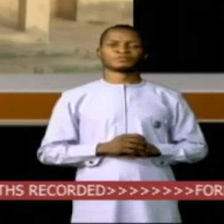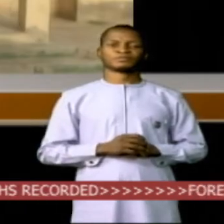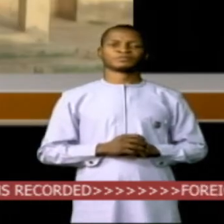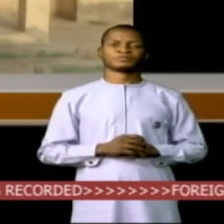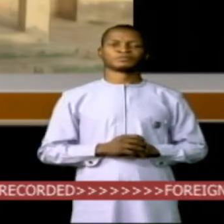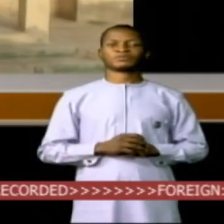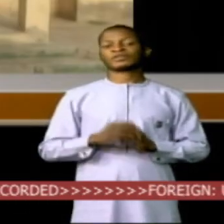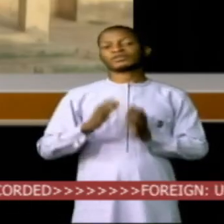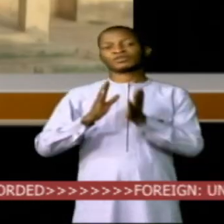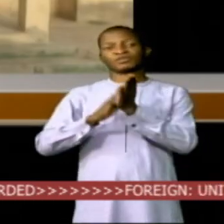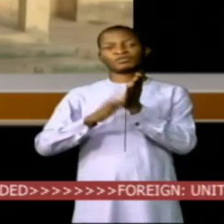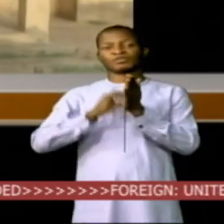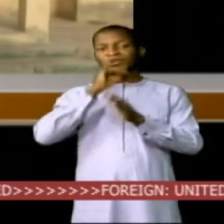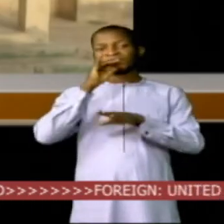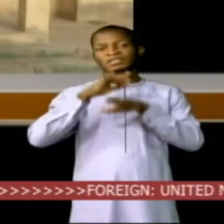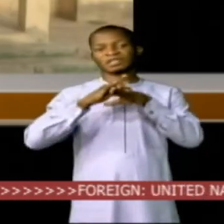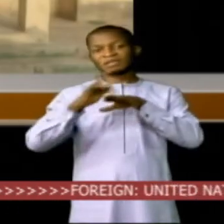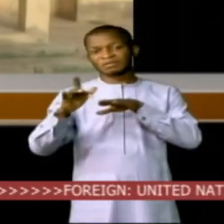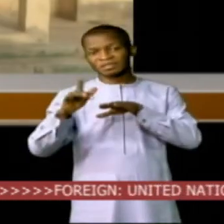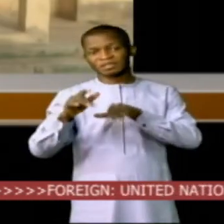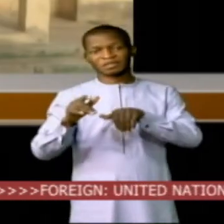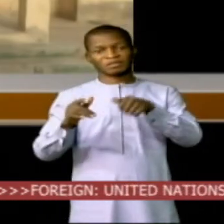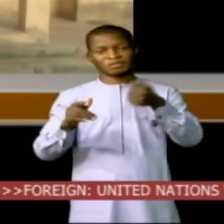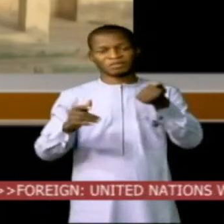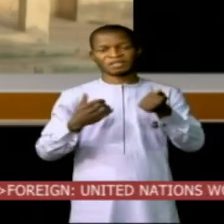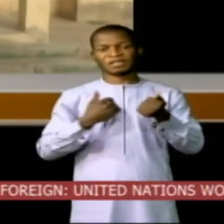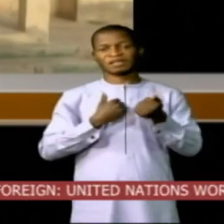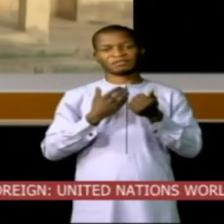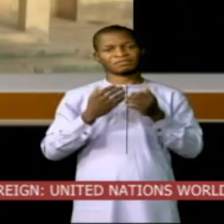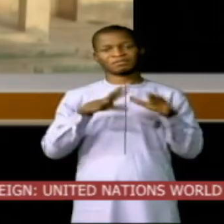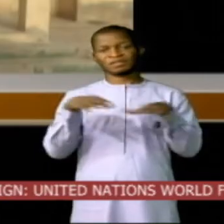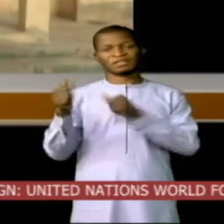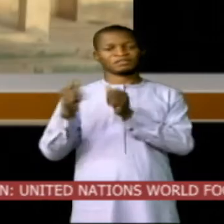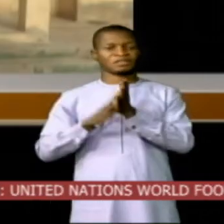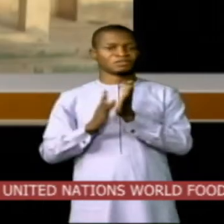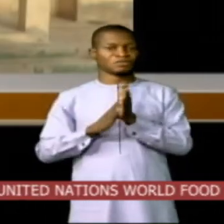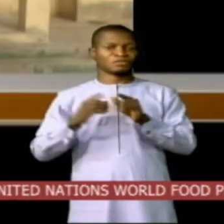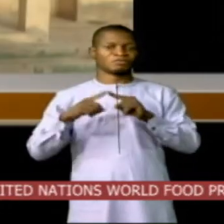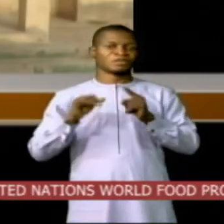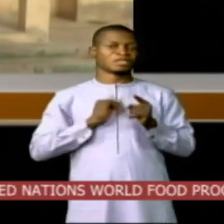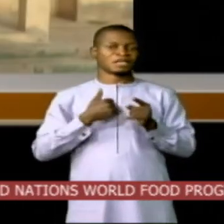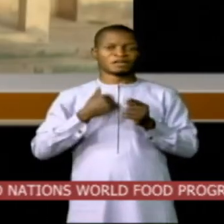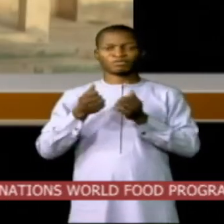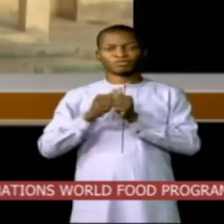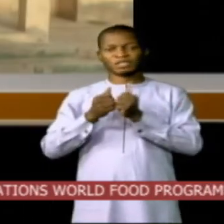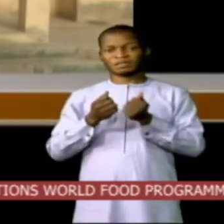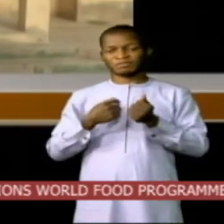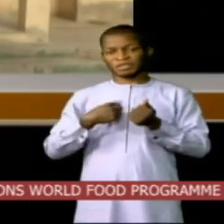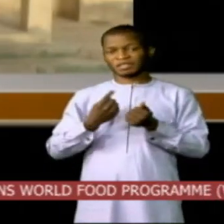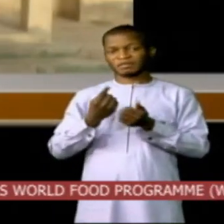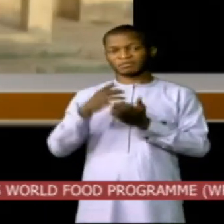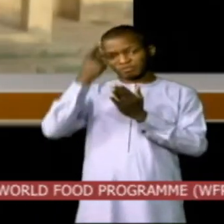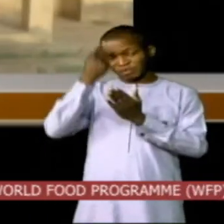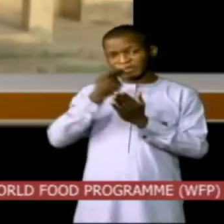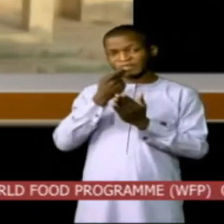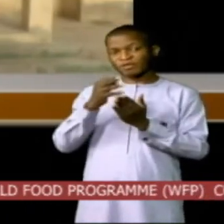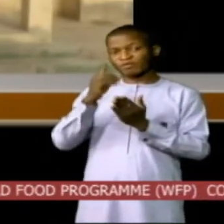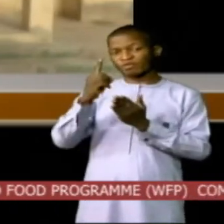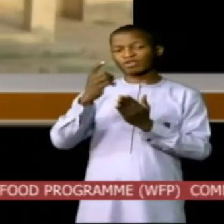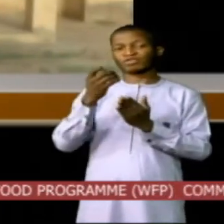The school is empty. The remaining have been taken away out of the school. But I have with me a parent of one of the students and